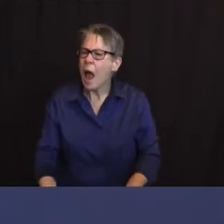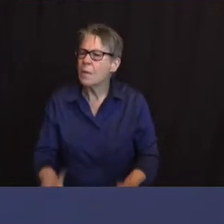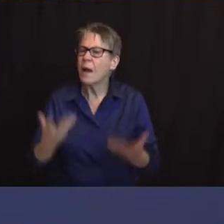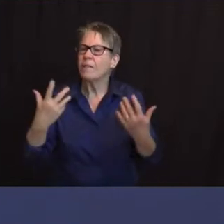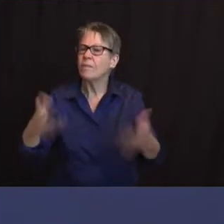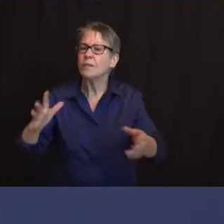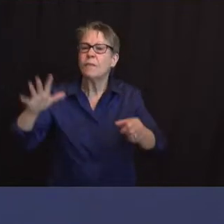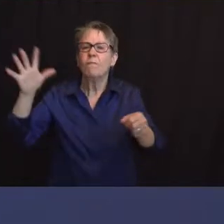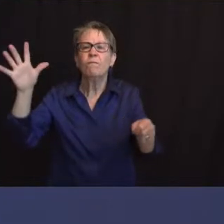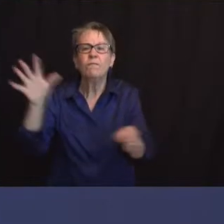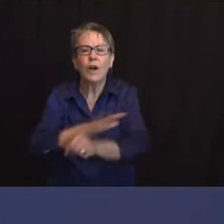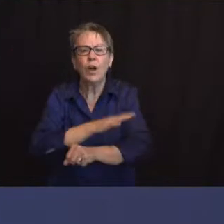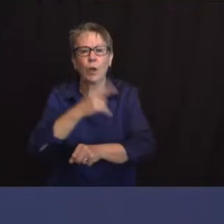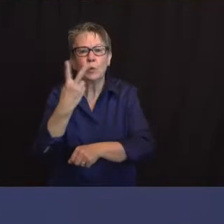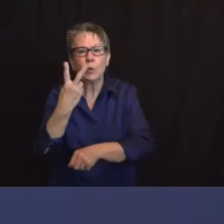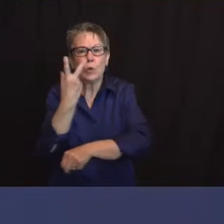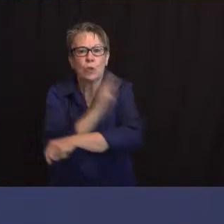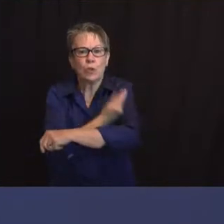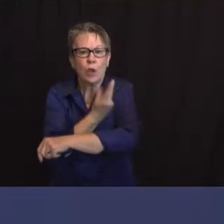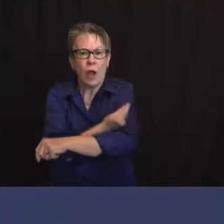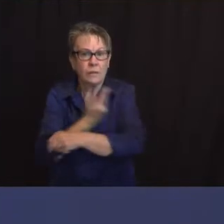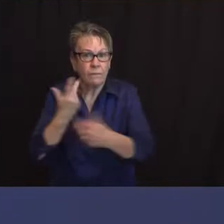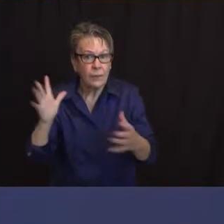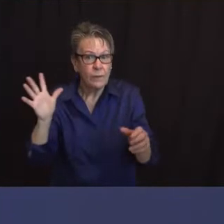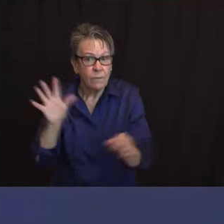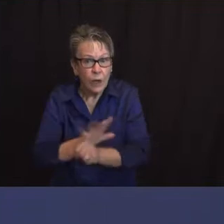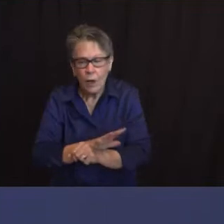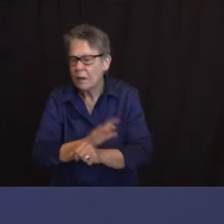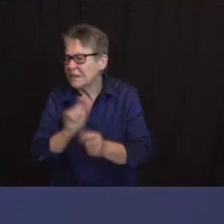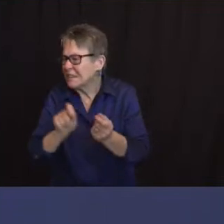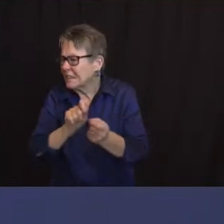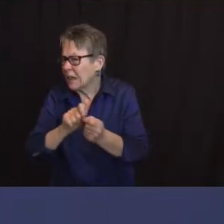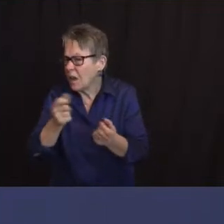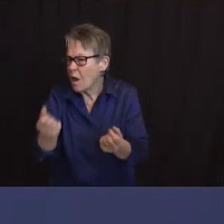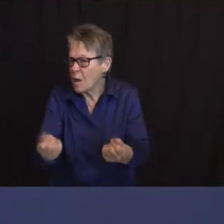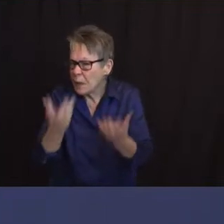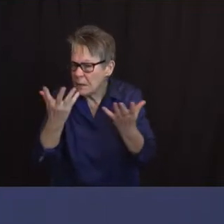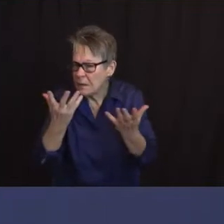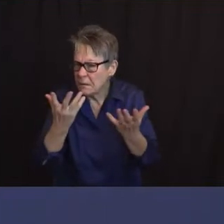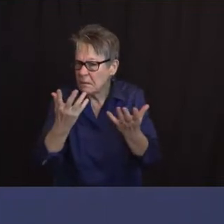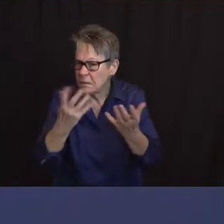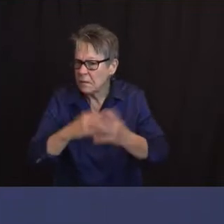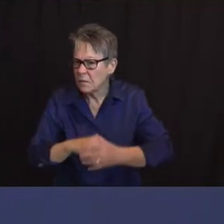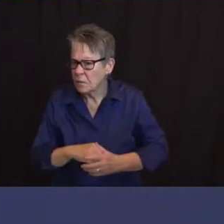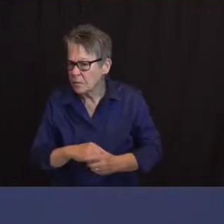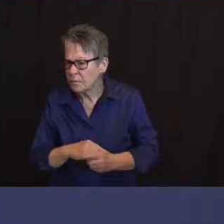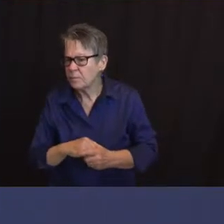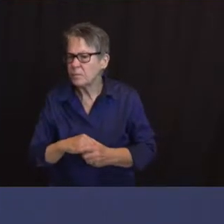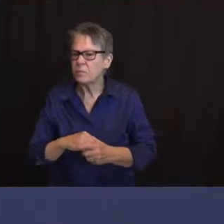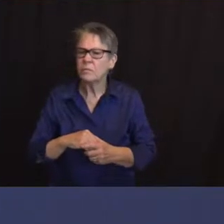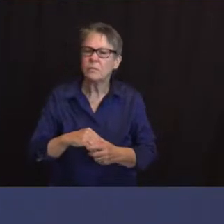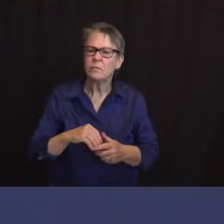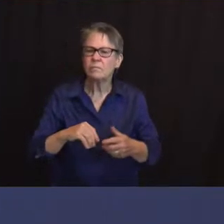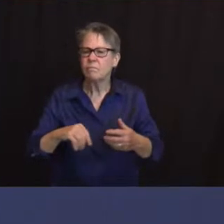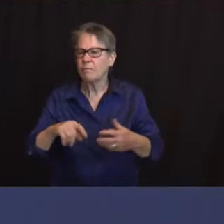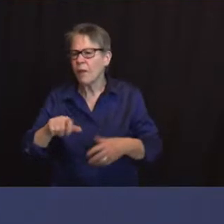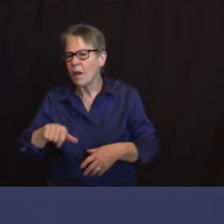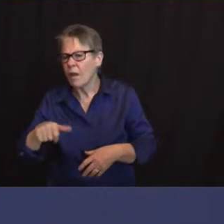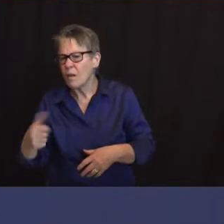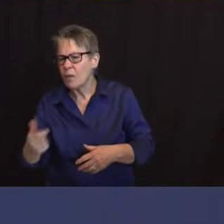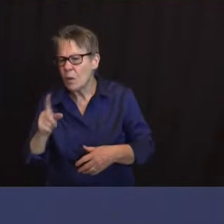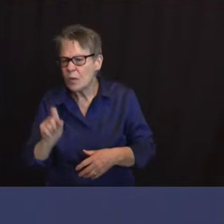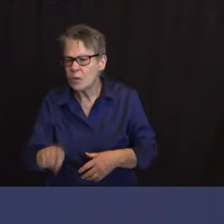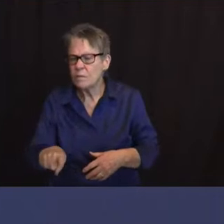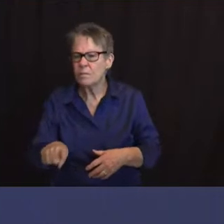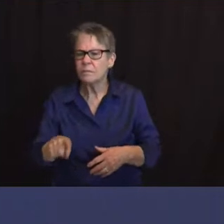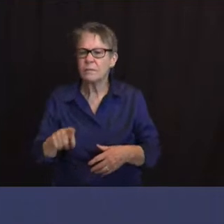vaccinated? And for you, Commissioner, and the Governor, and maybe Dr. Tan, if you'd like to remind us,